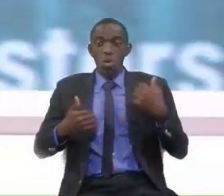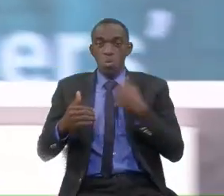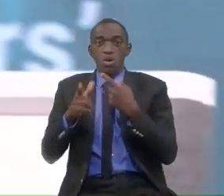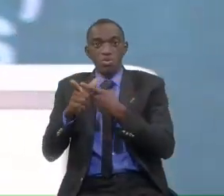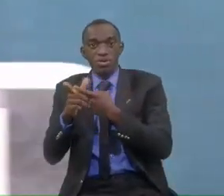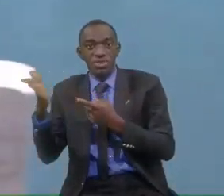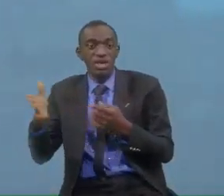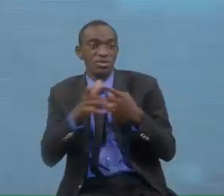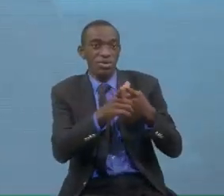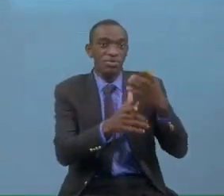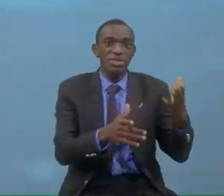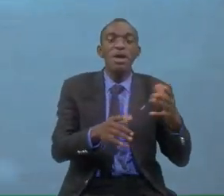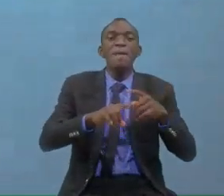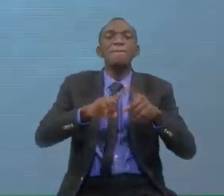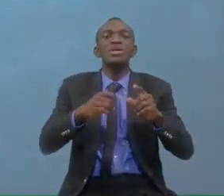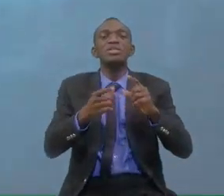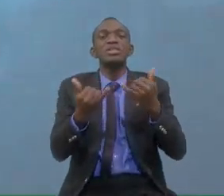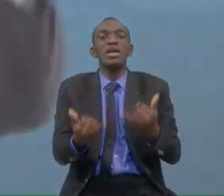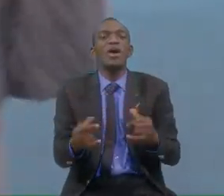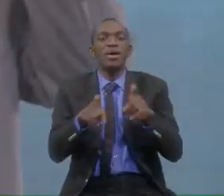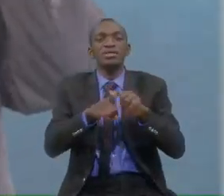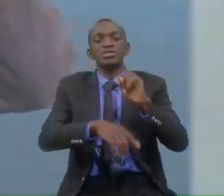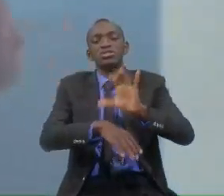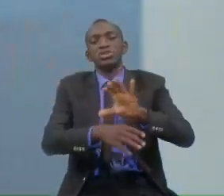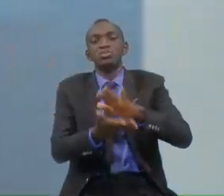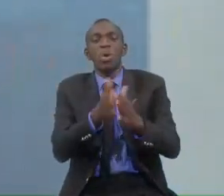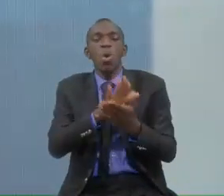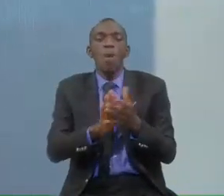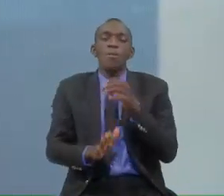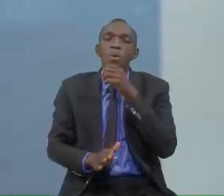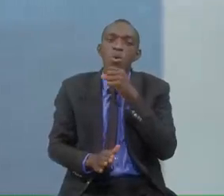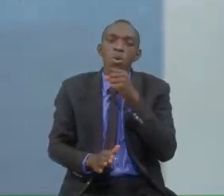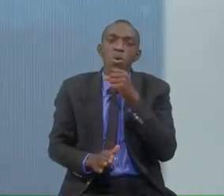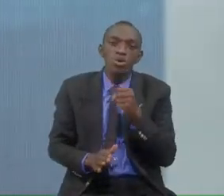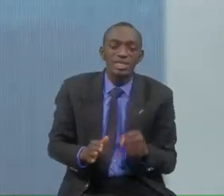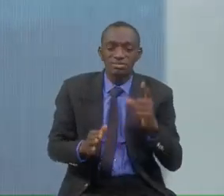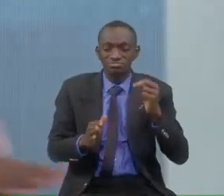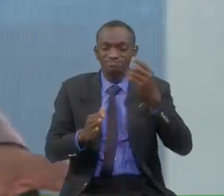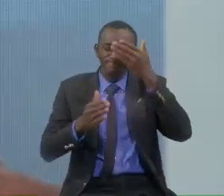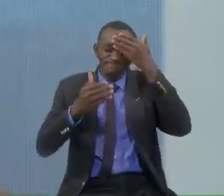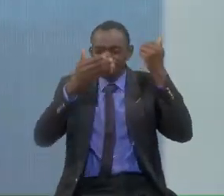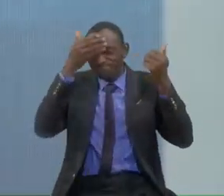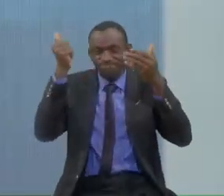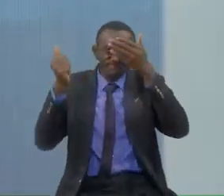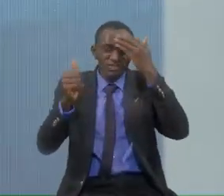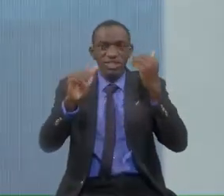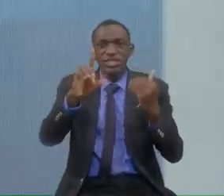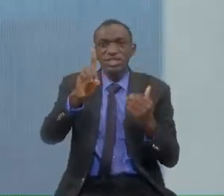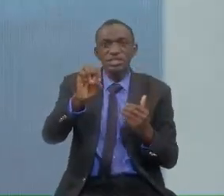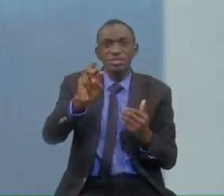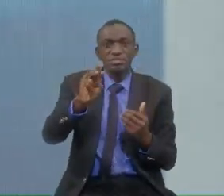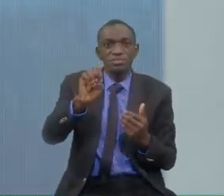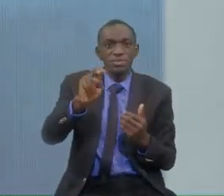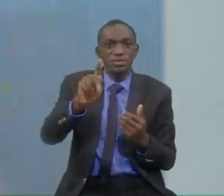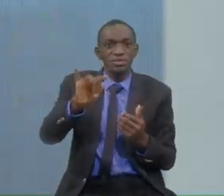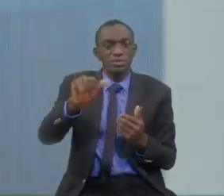the church is getting older, the dementia, the forgetfulness, and the cancer, and